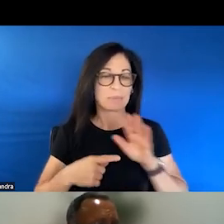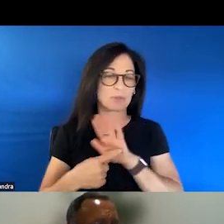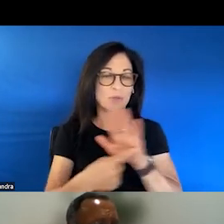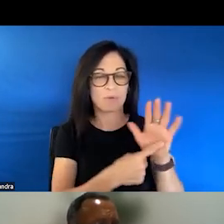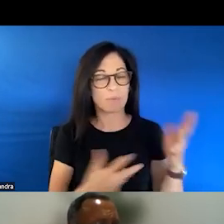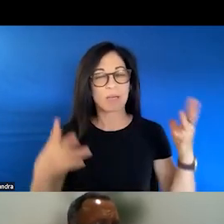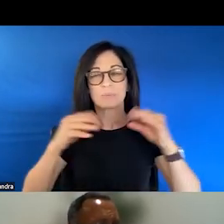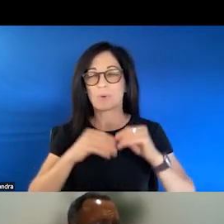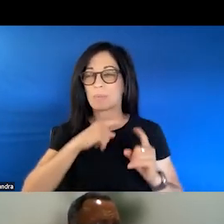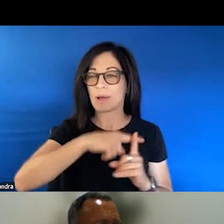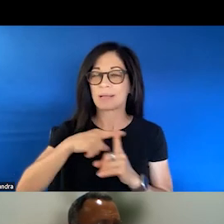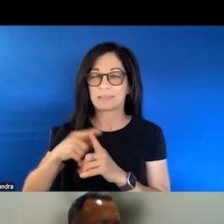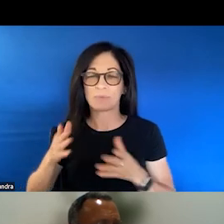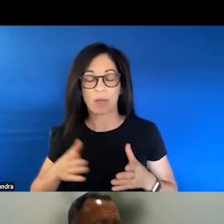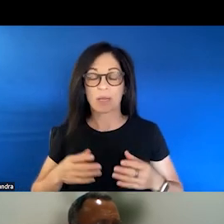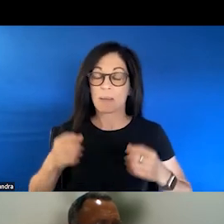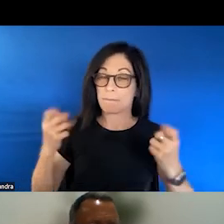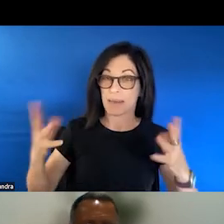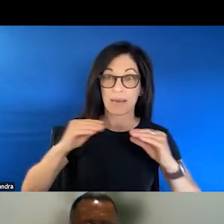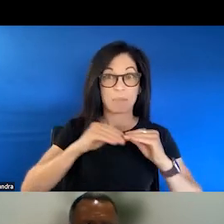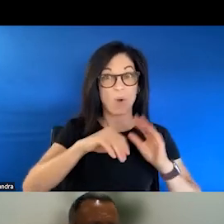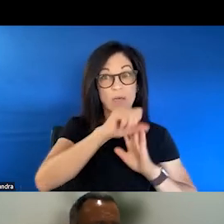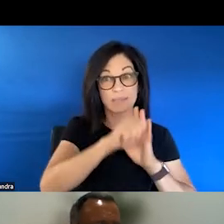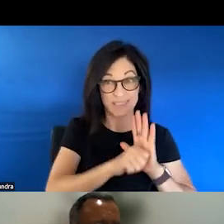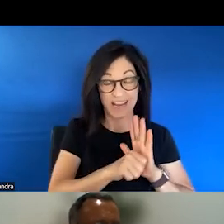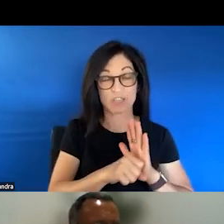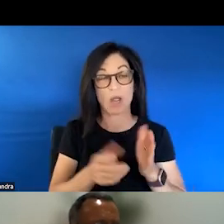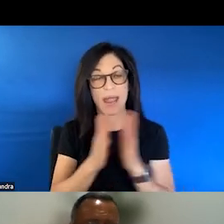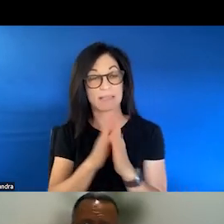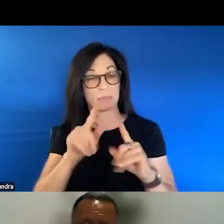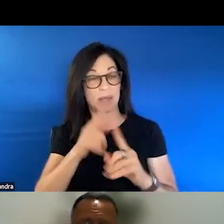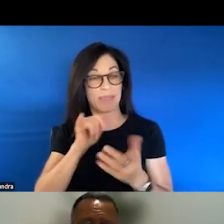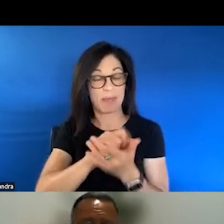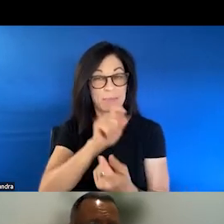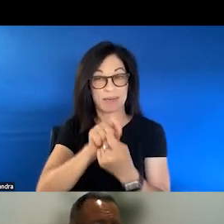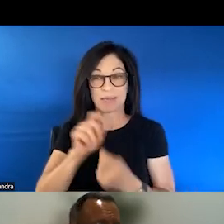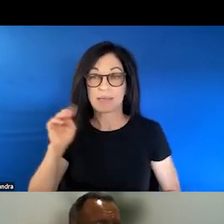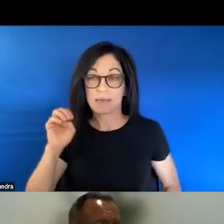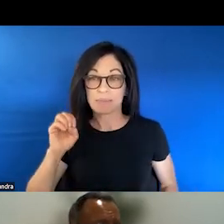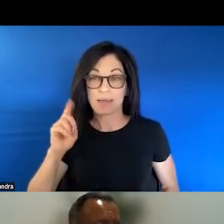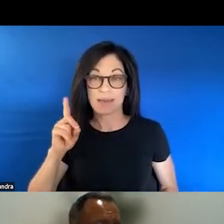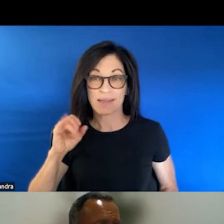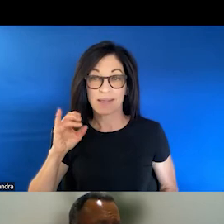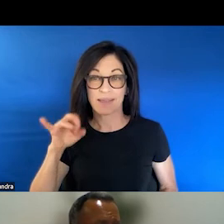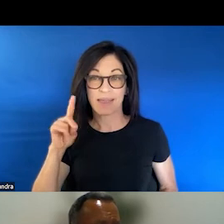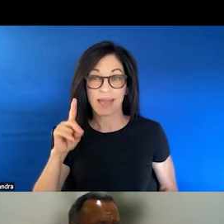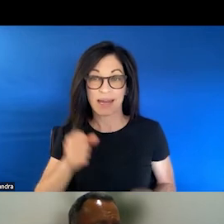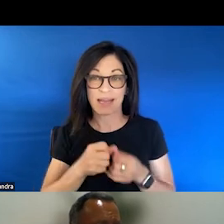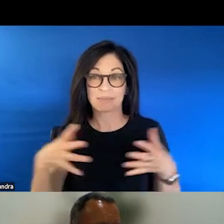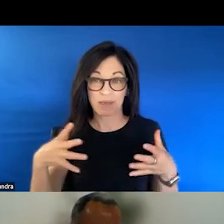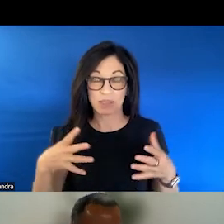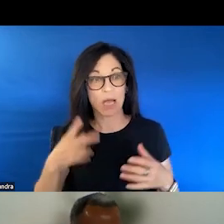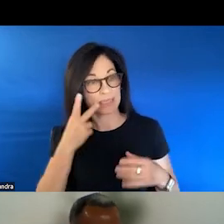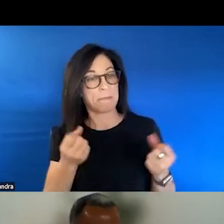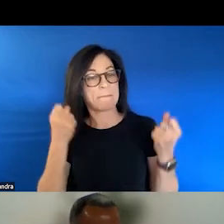states that are now asking about that particular Medicaid expansion component. And you can see from these slides that many of the states are